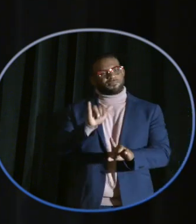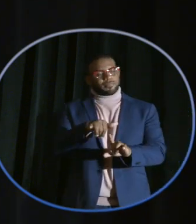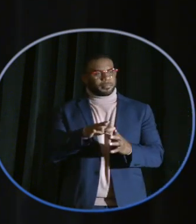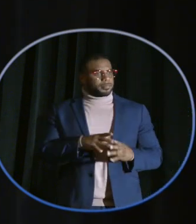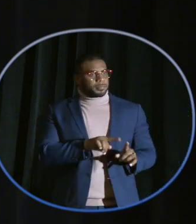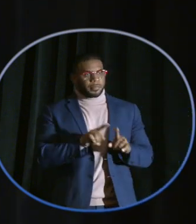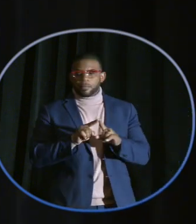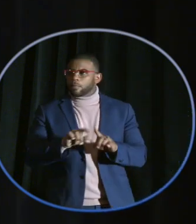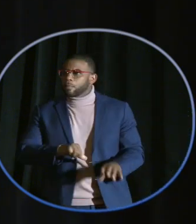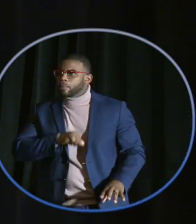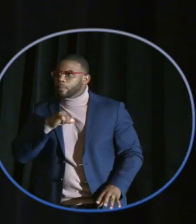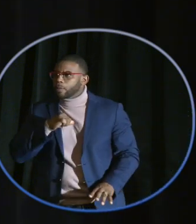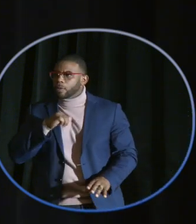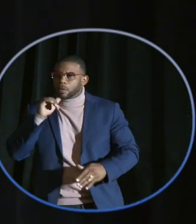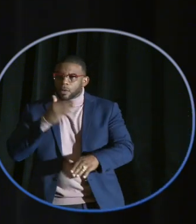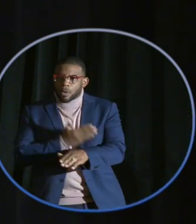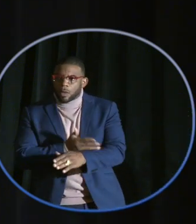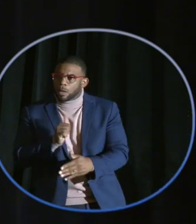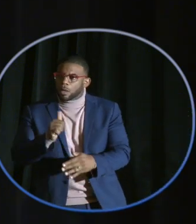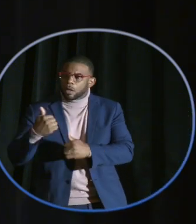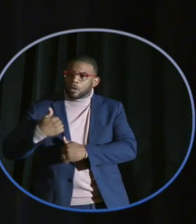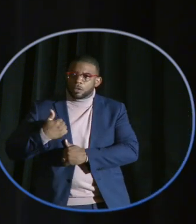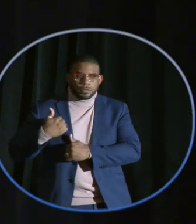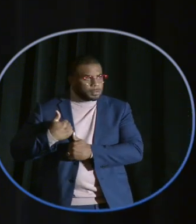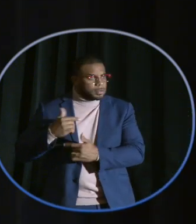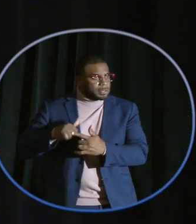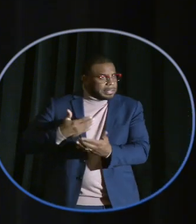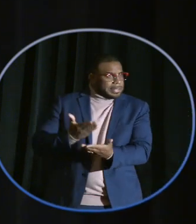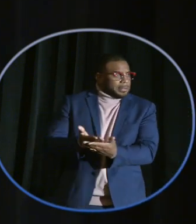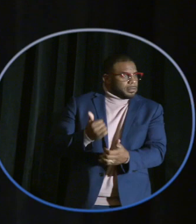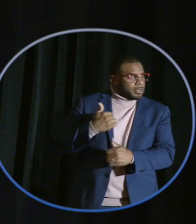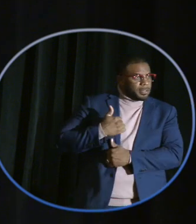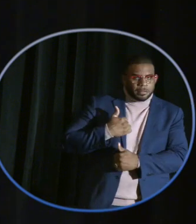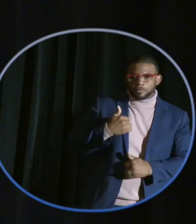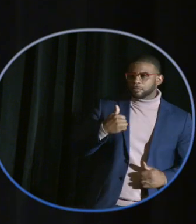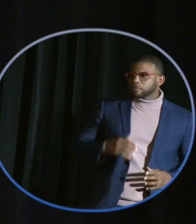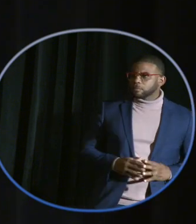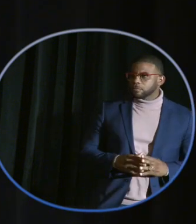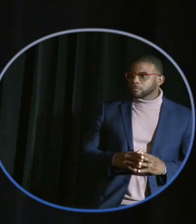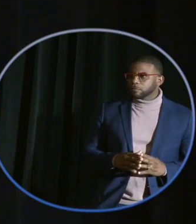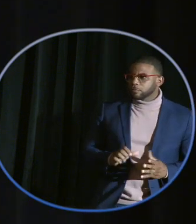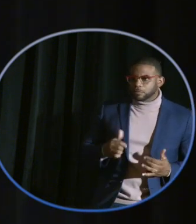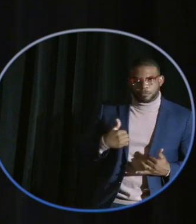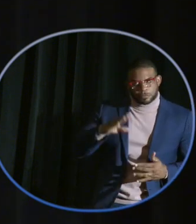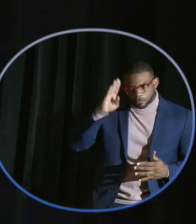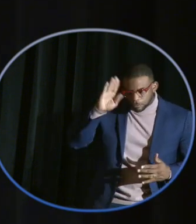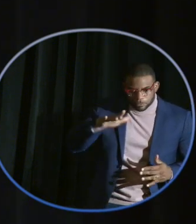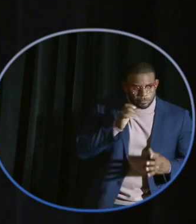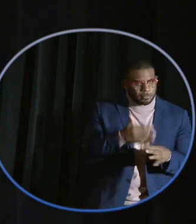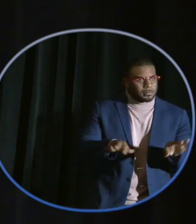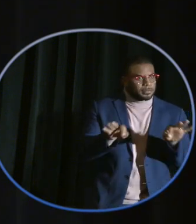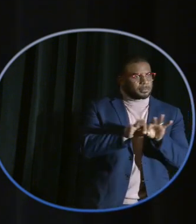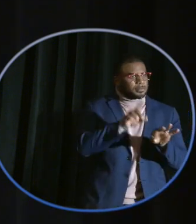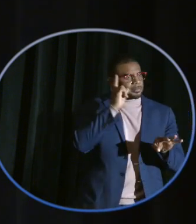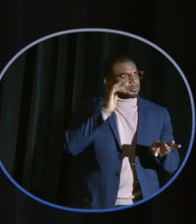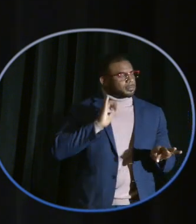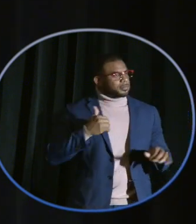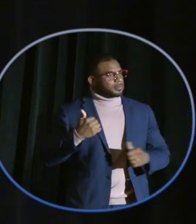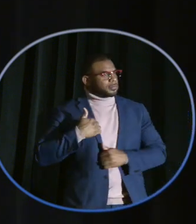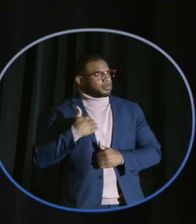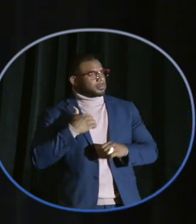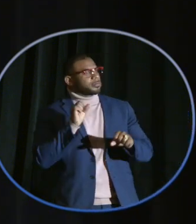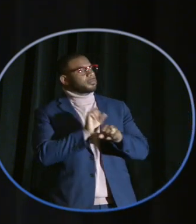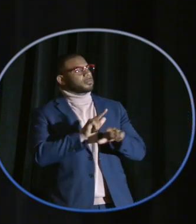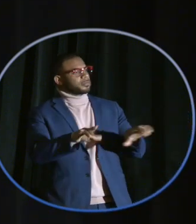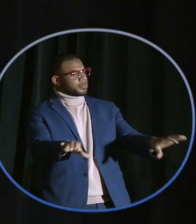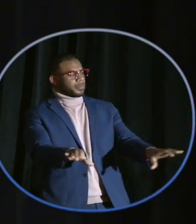this as a proud daughter of an Army, highly decorated Army veteran. I know how important it is for our veterans, the